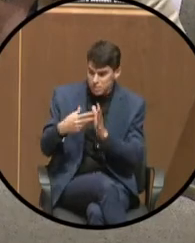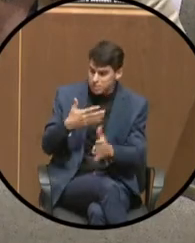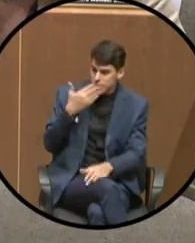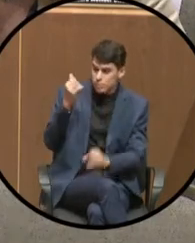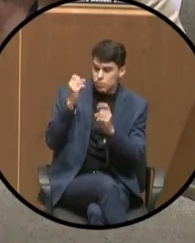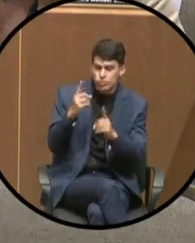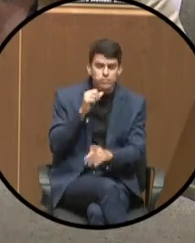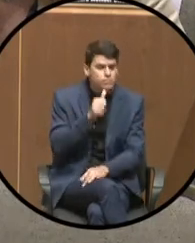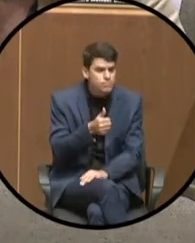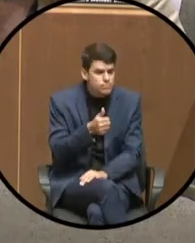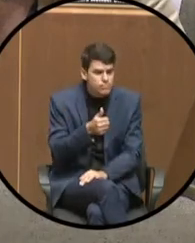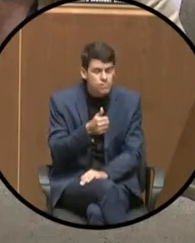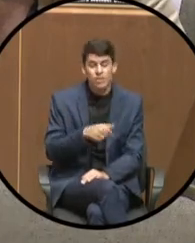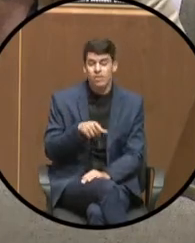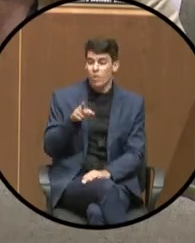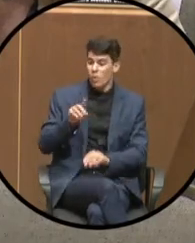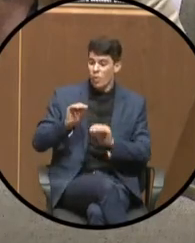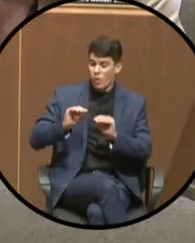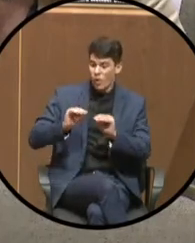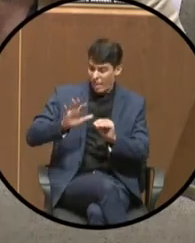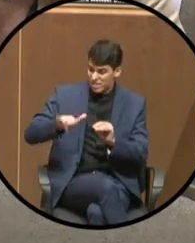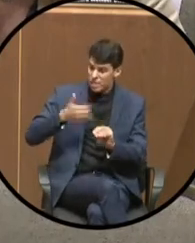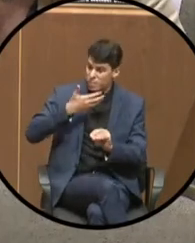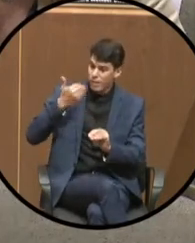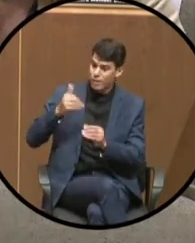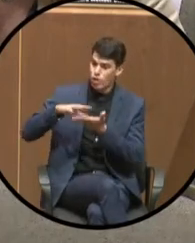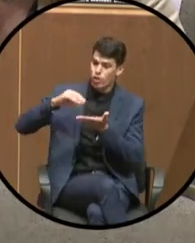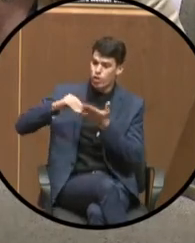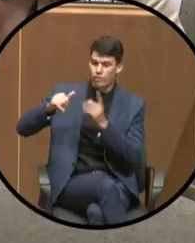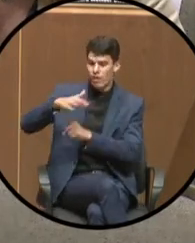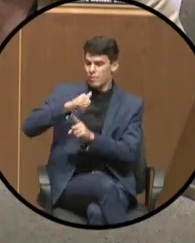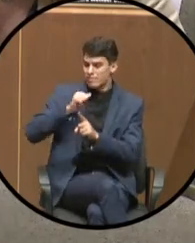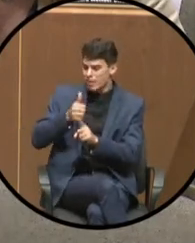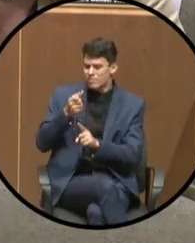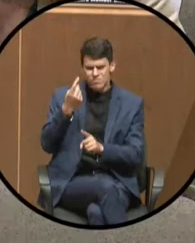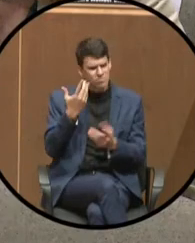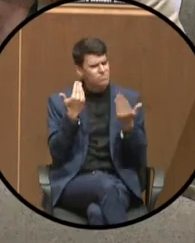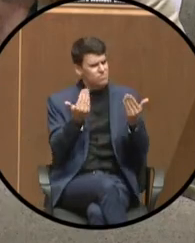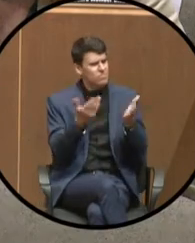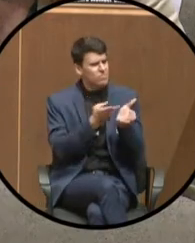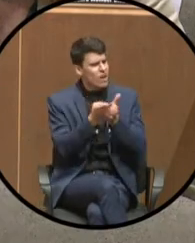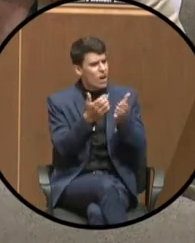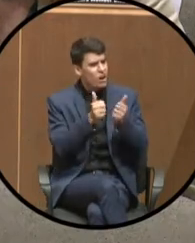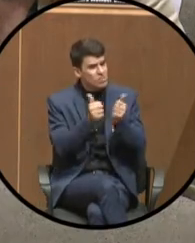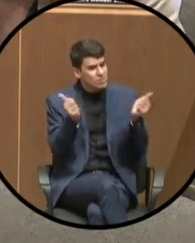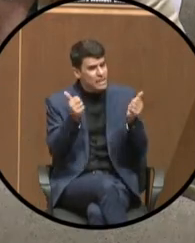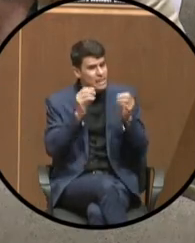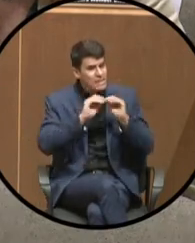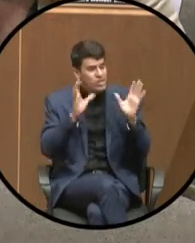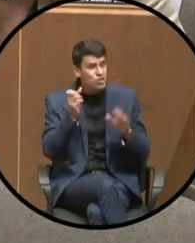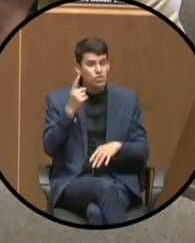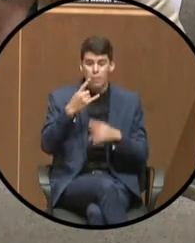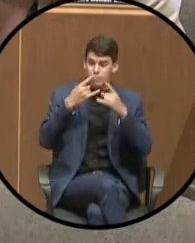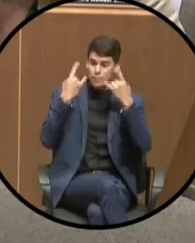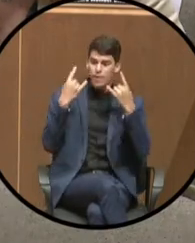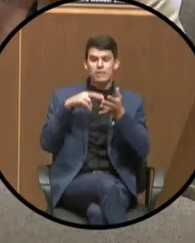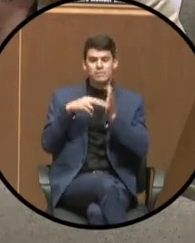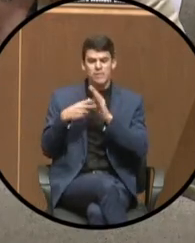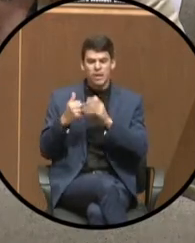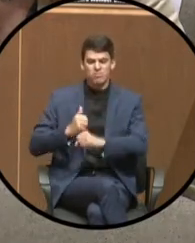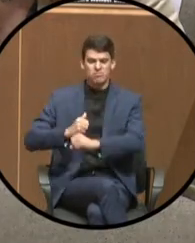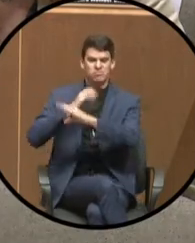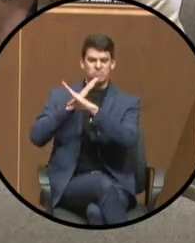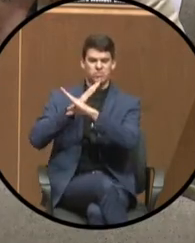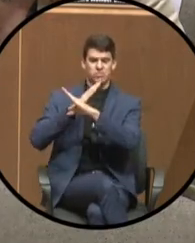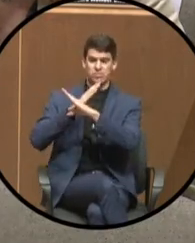education nor being taught in the best learning environment. Let's be clear and honest about this. Masks are an impediment to students' learning.